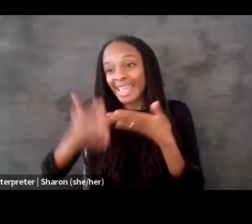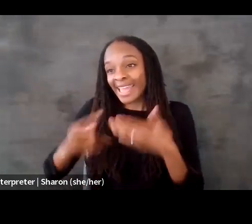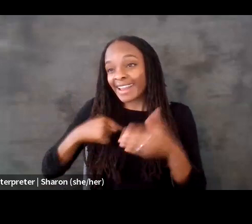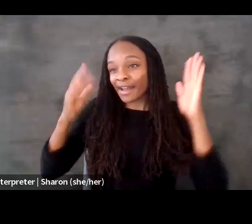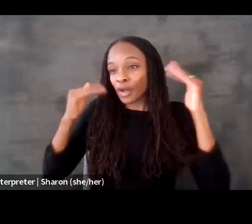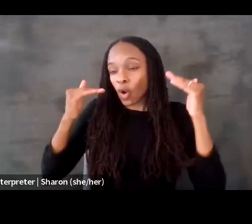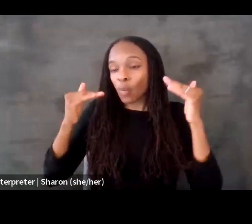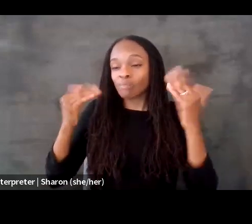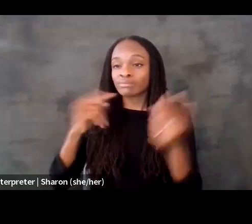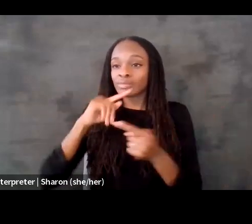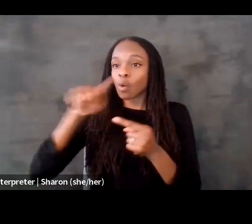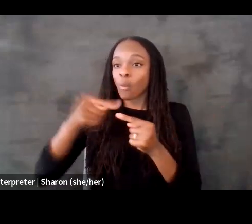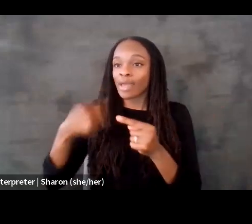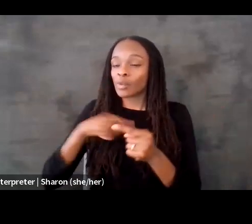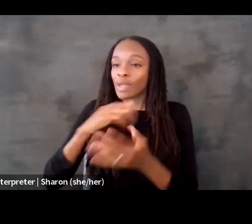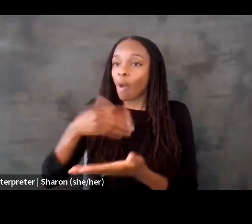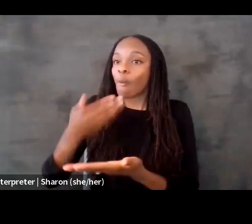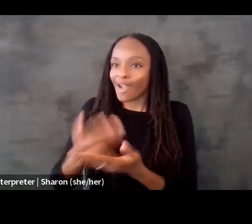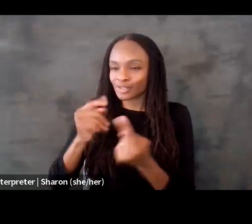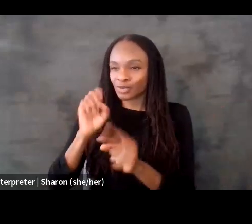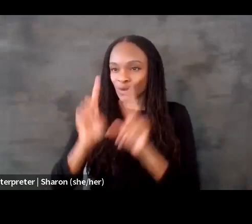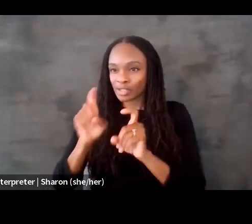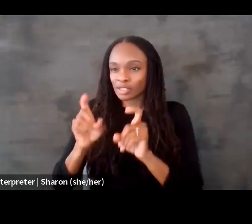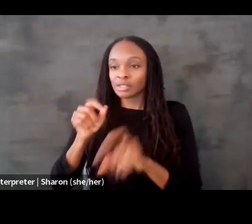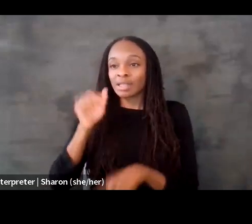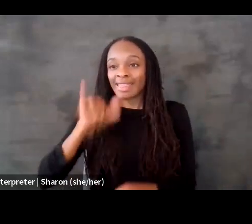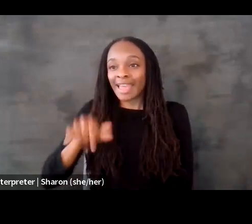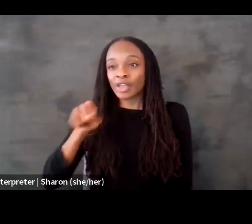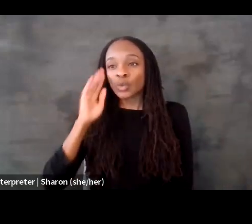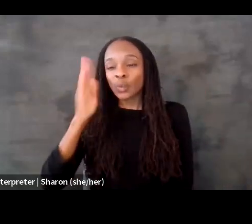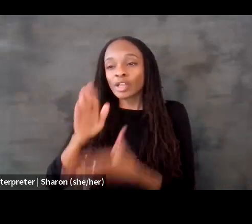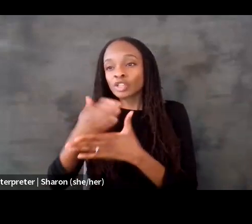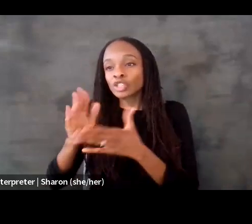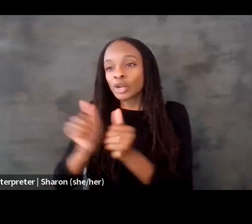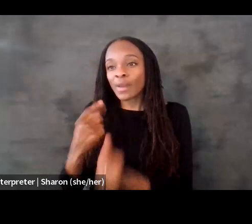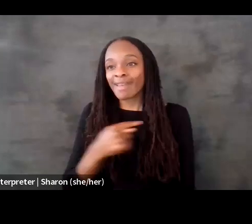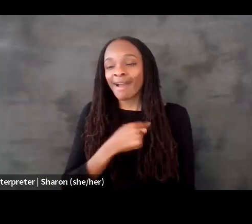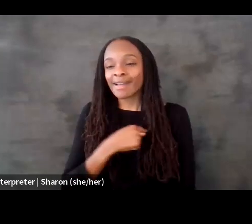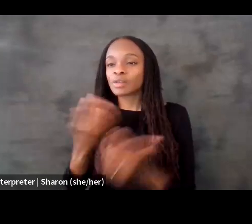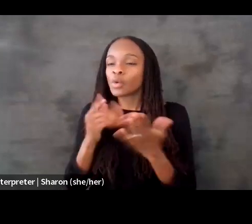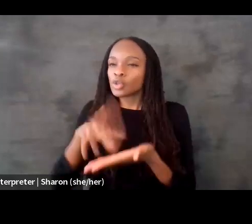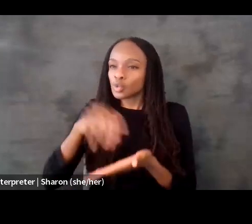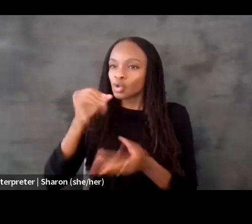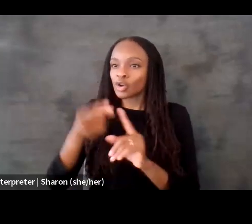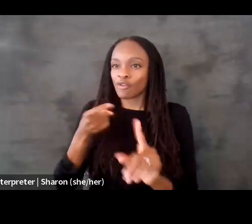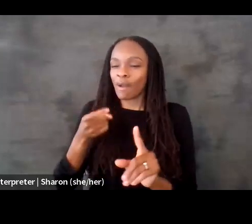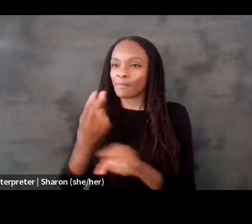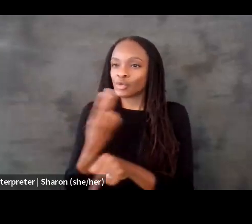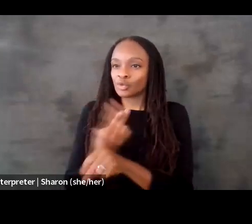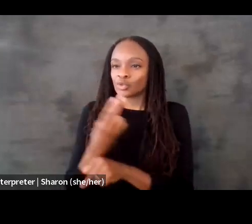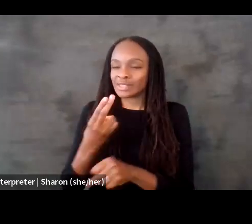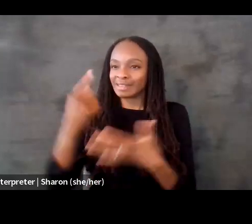get to the questions, that you will share with us what you learned from taking these instruments and how do you think you can apply